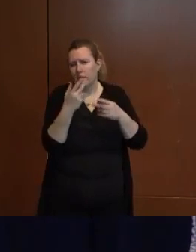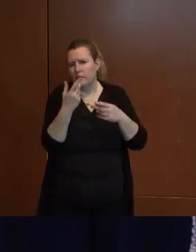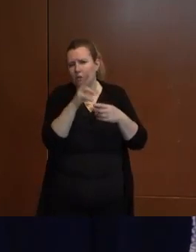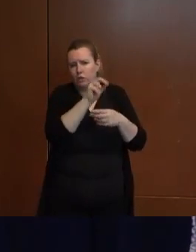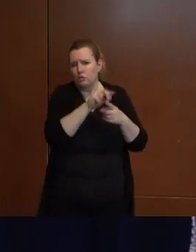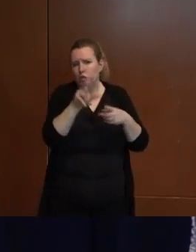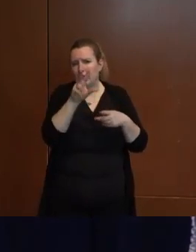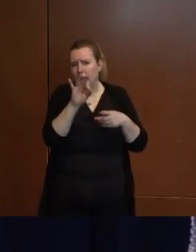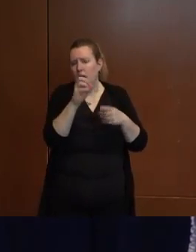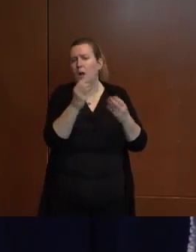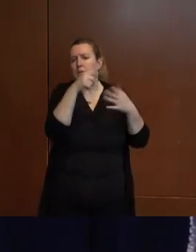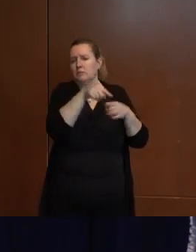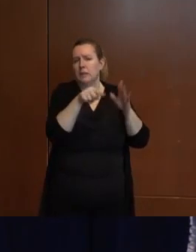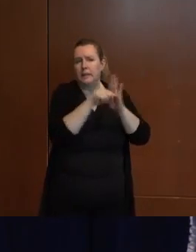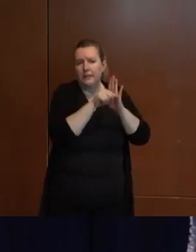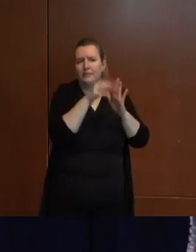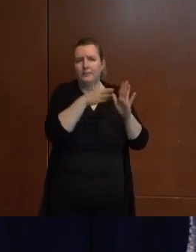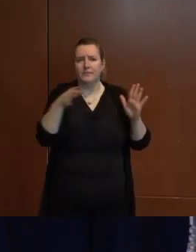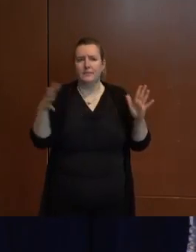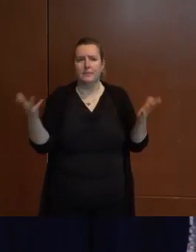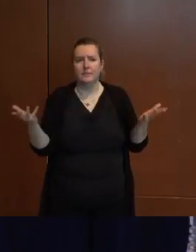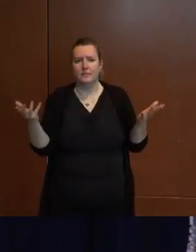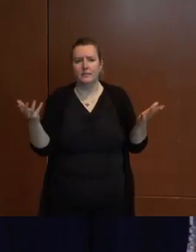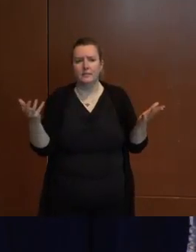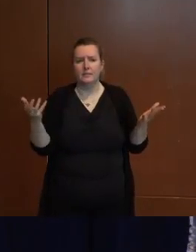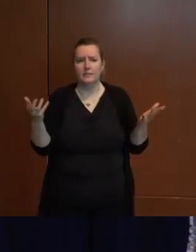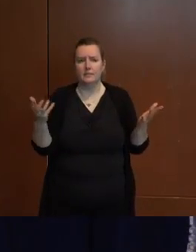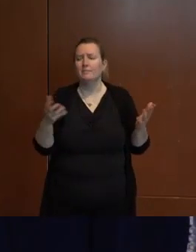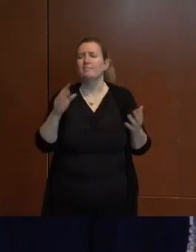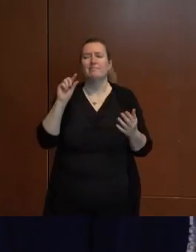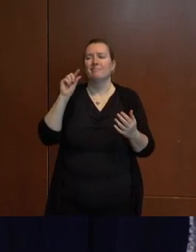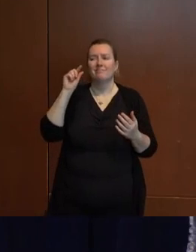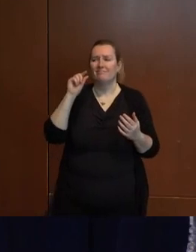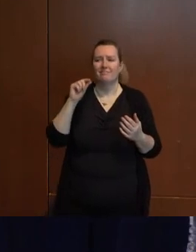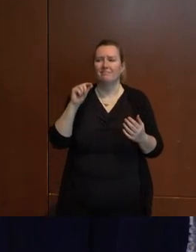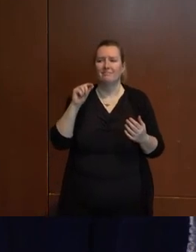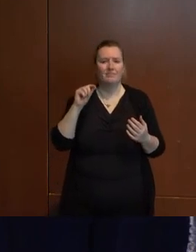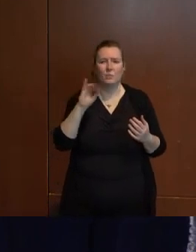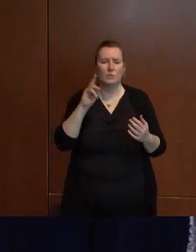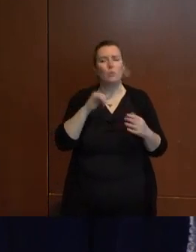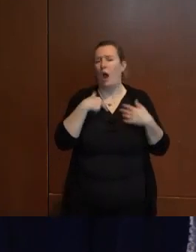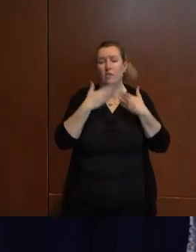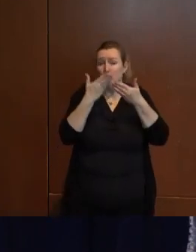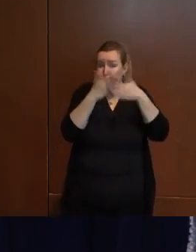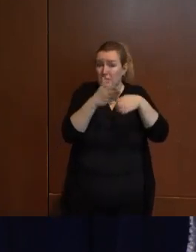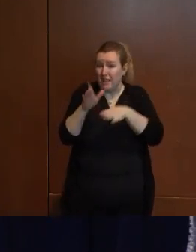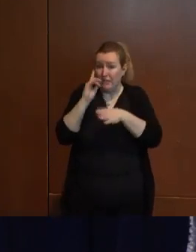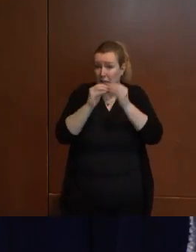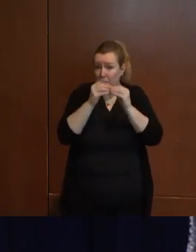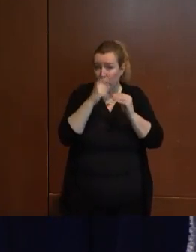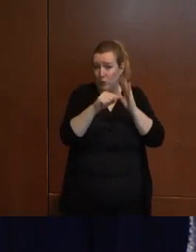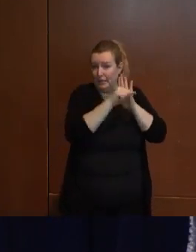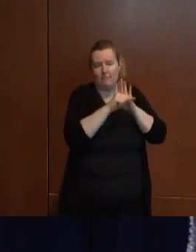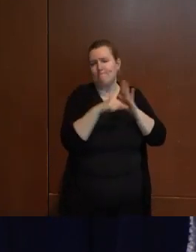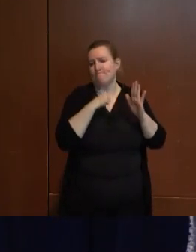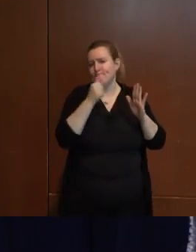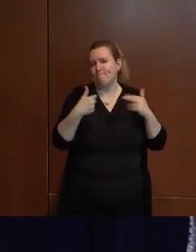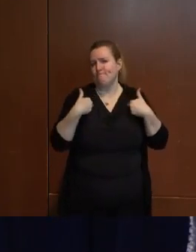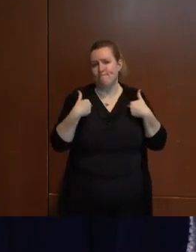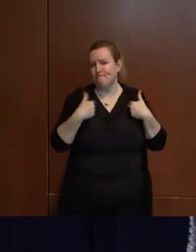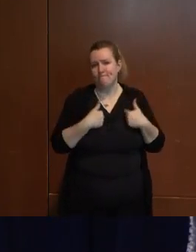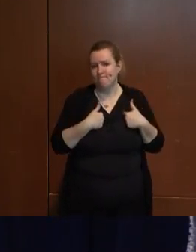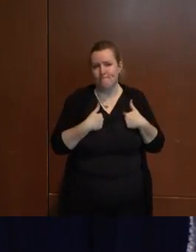Ed, I think our statistics actually are following, trending the same as the rest